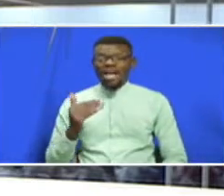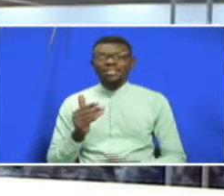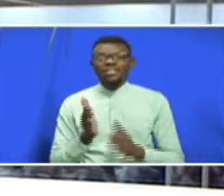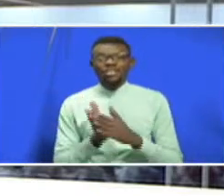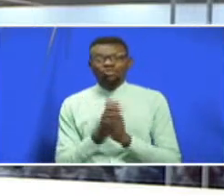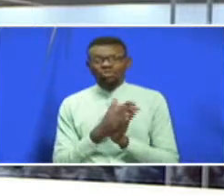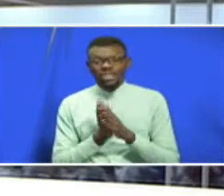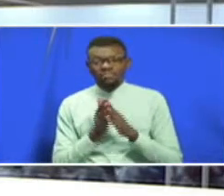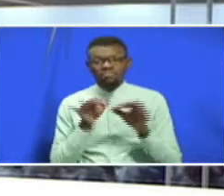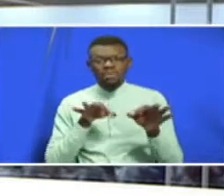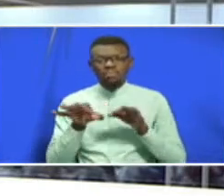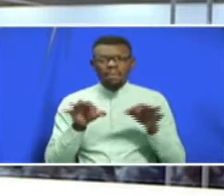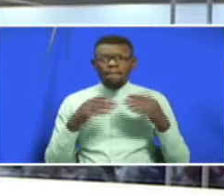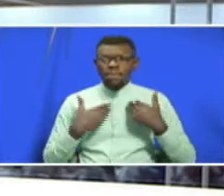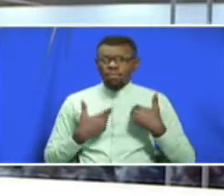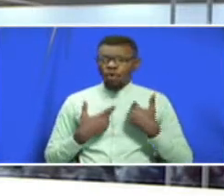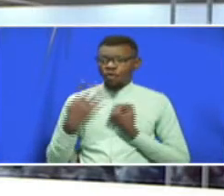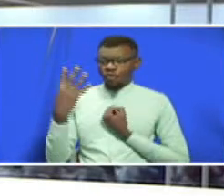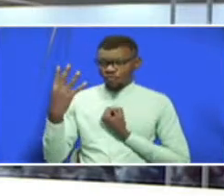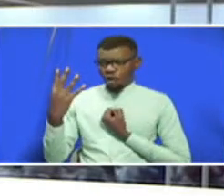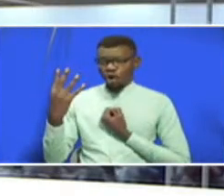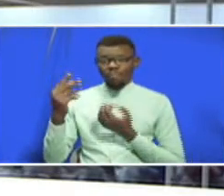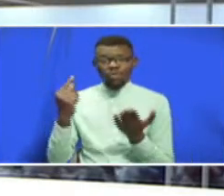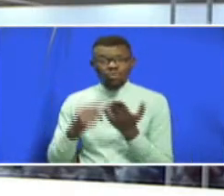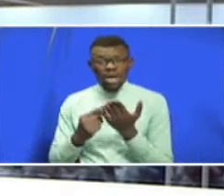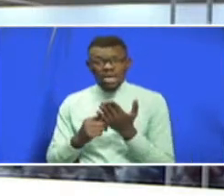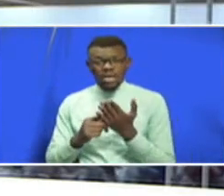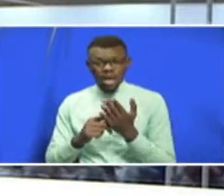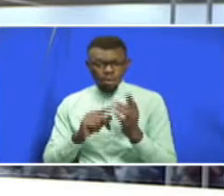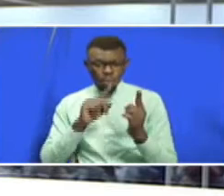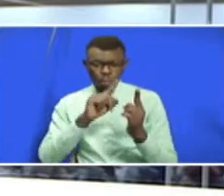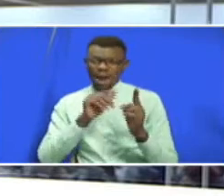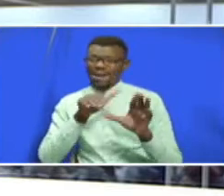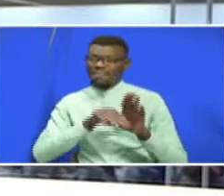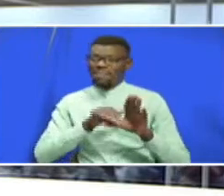four Ugandan men, among them an army officer, have found themselves